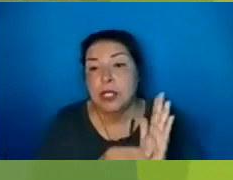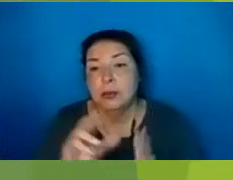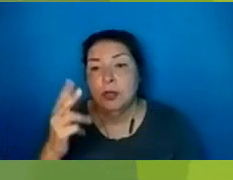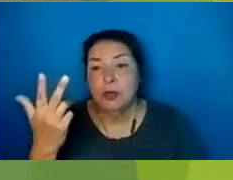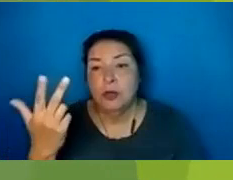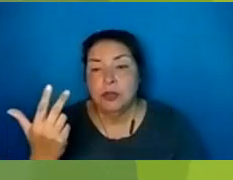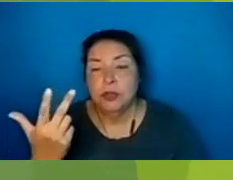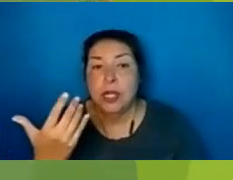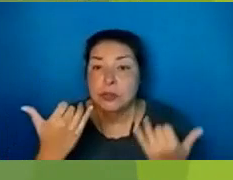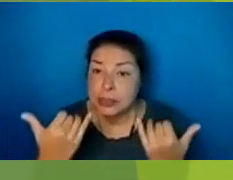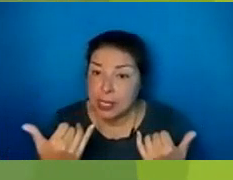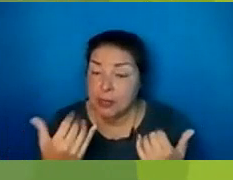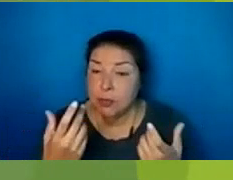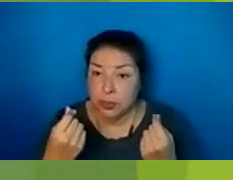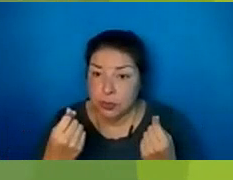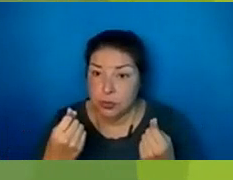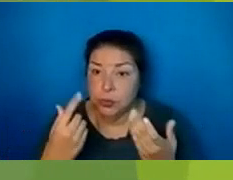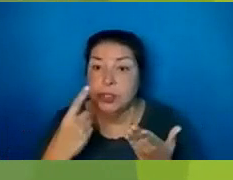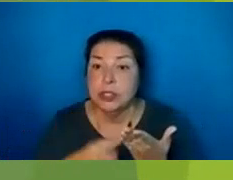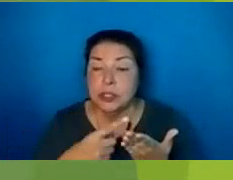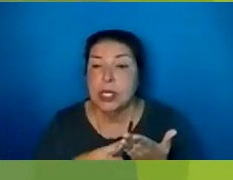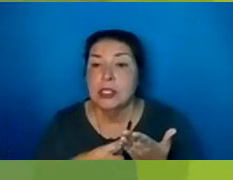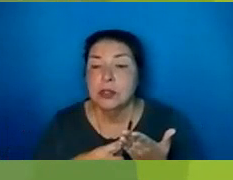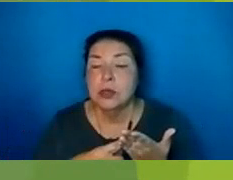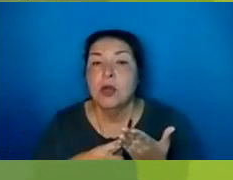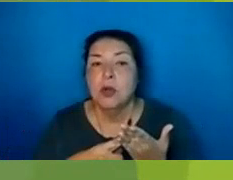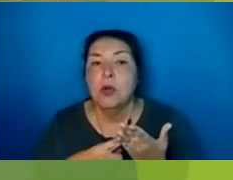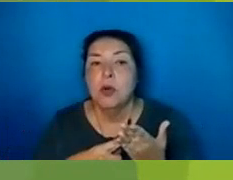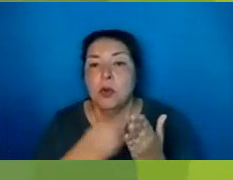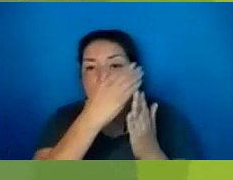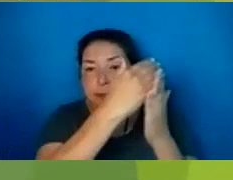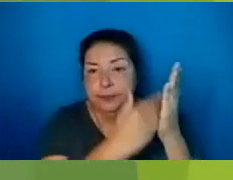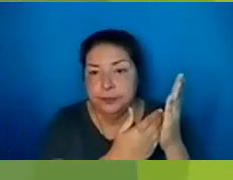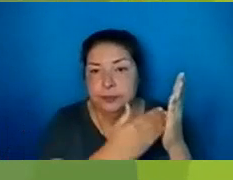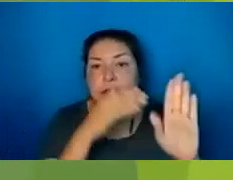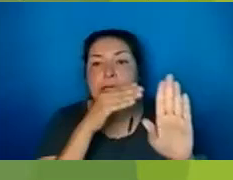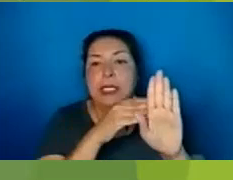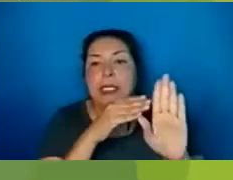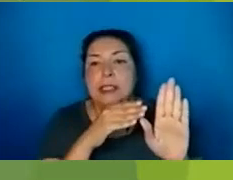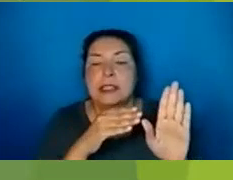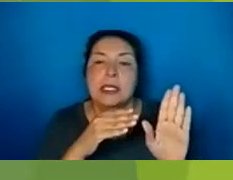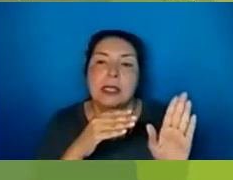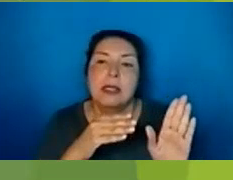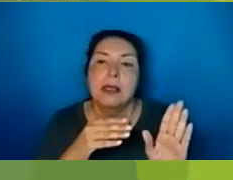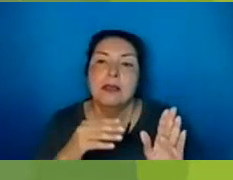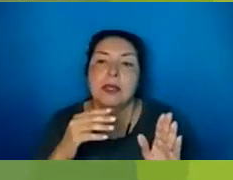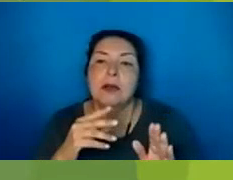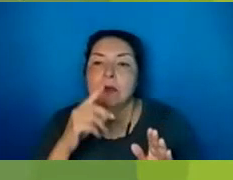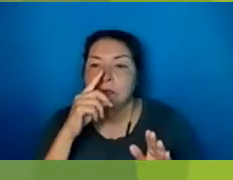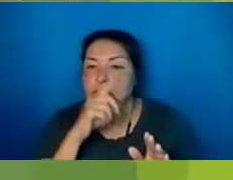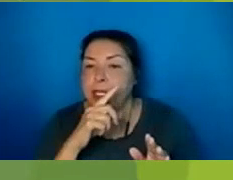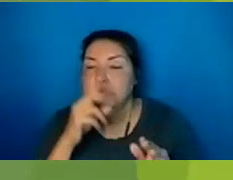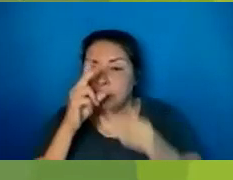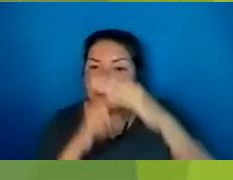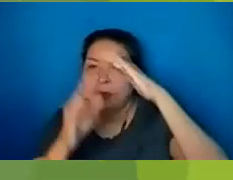now we're going to talk about, these are the charges against the prophetesses and what is going to happen